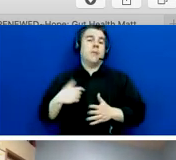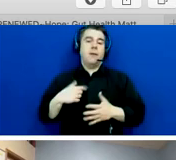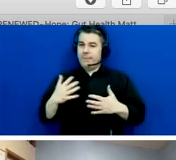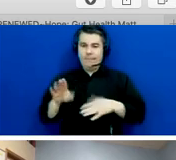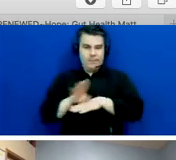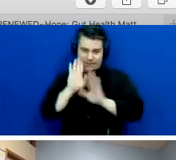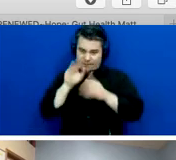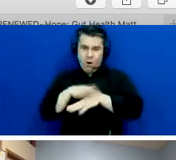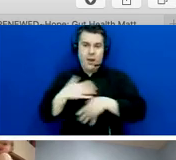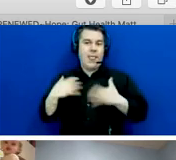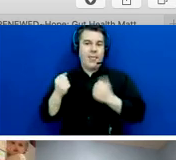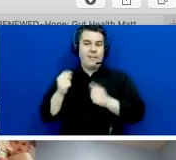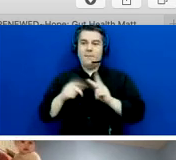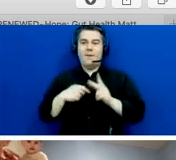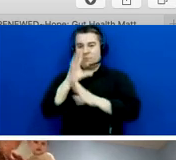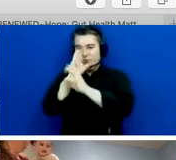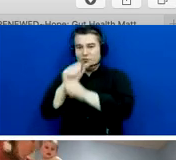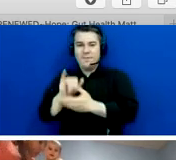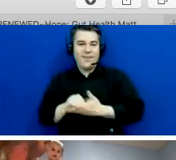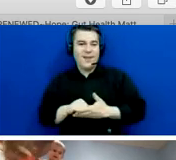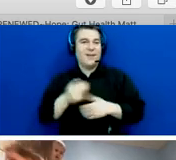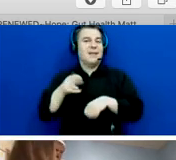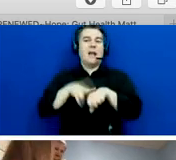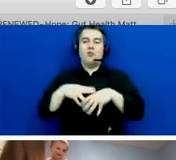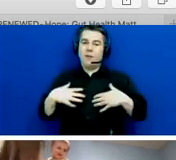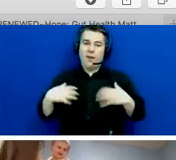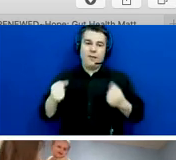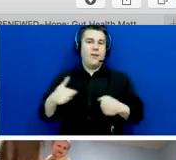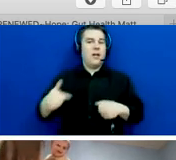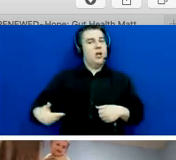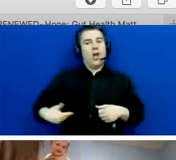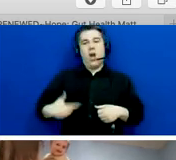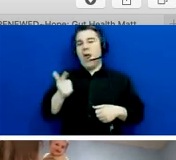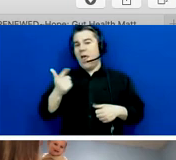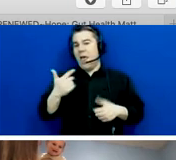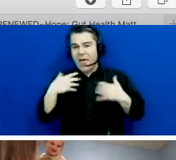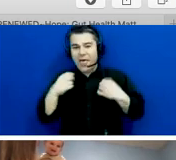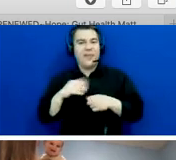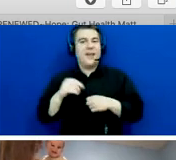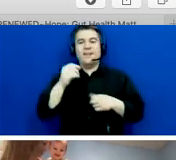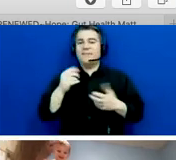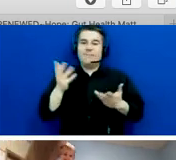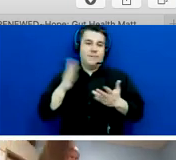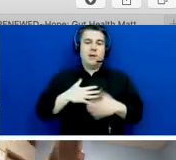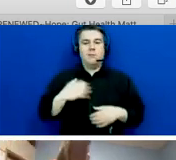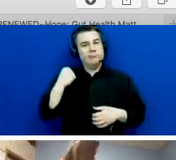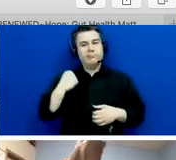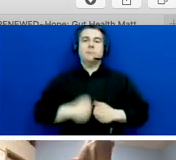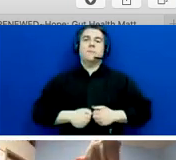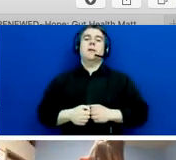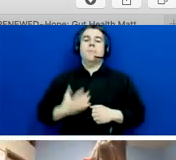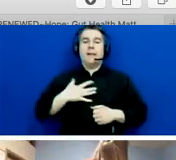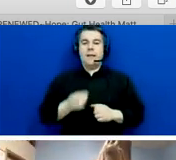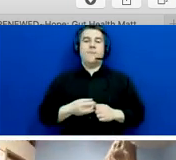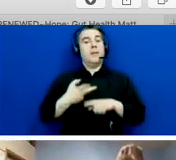people, and I am drawn to that. Natural healing and gut health and inflammation it's kind of my jam, which is where